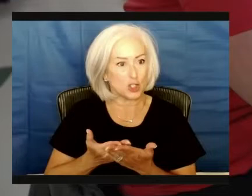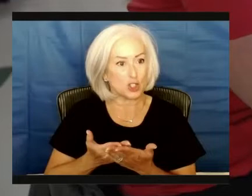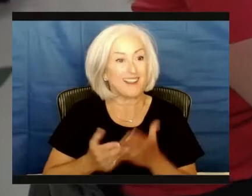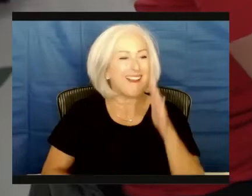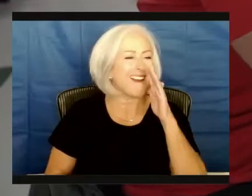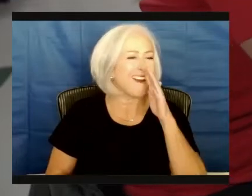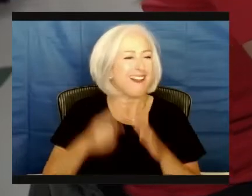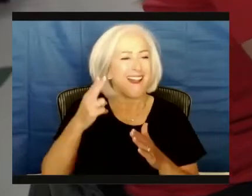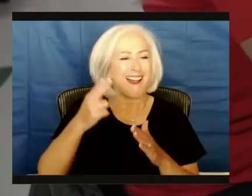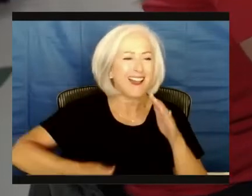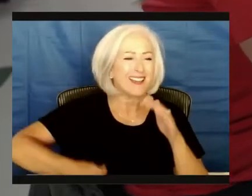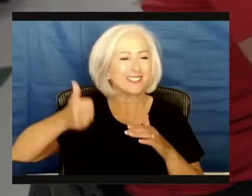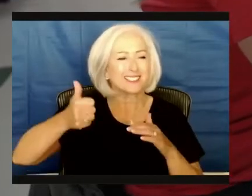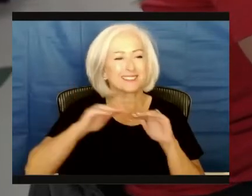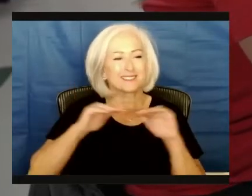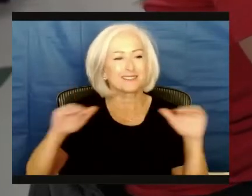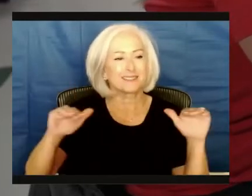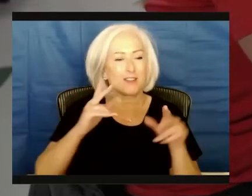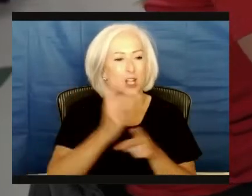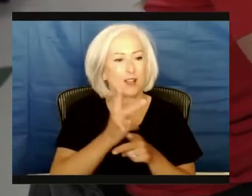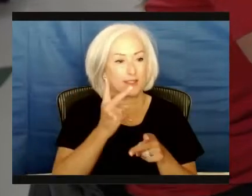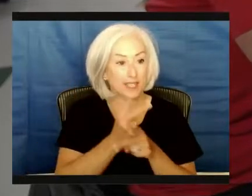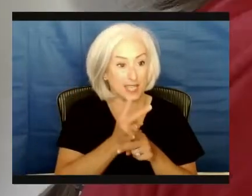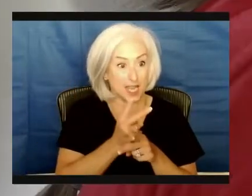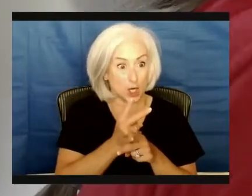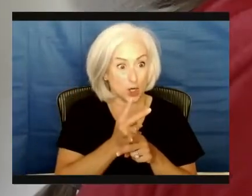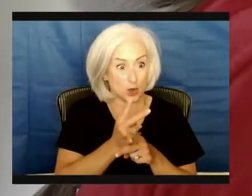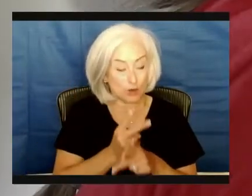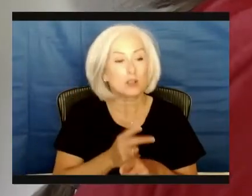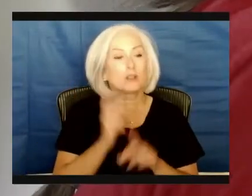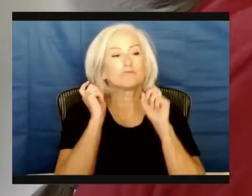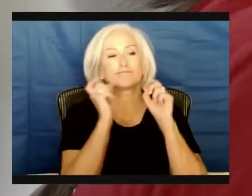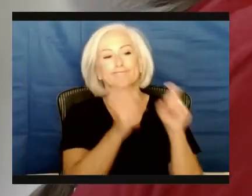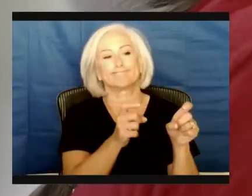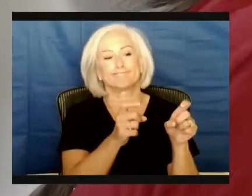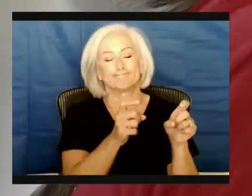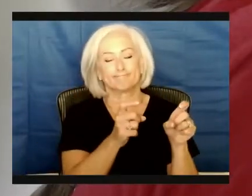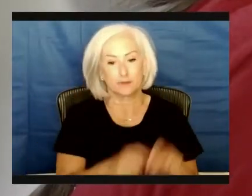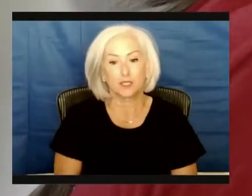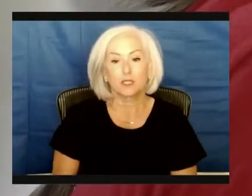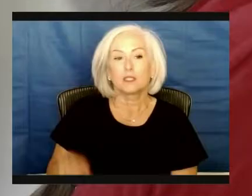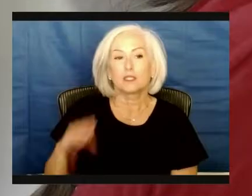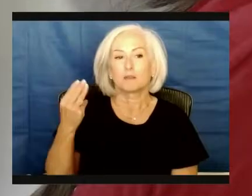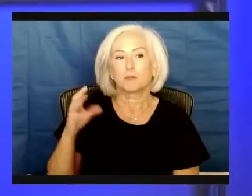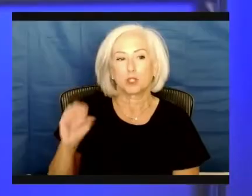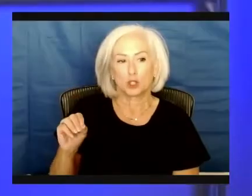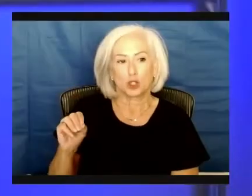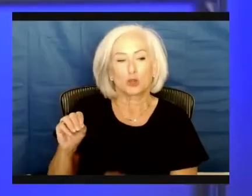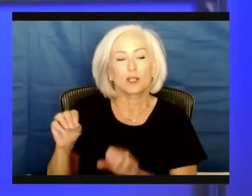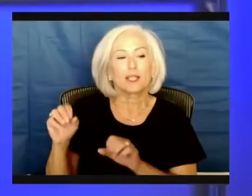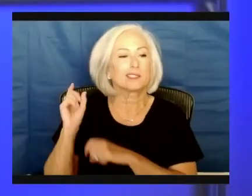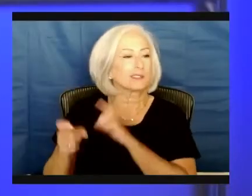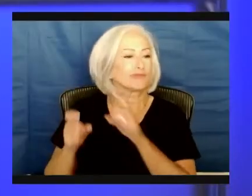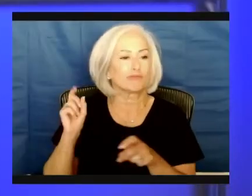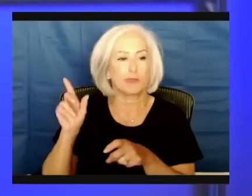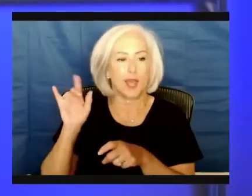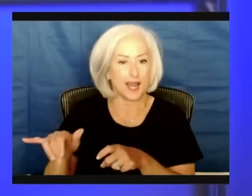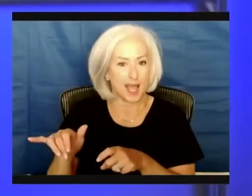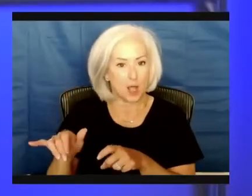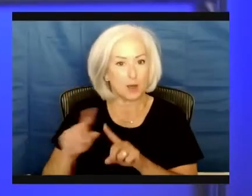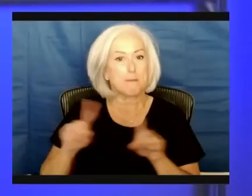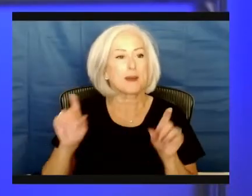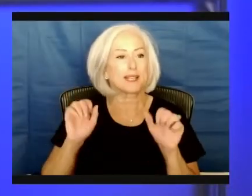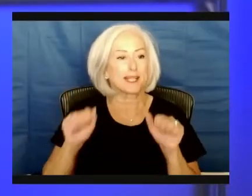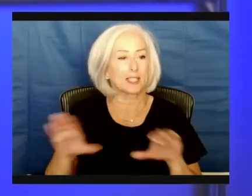all done by the state, although hospitals can undertake the additional step of undergoing verification by the American College of Surgeons. The difference between the